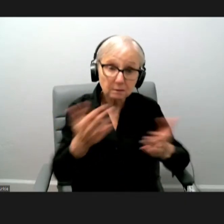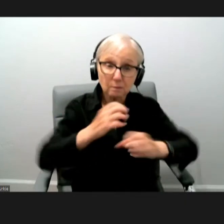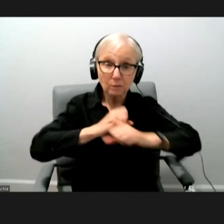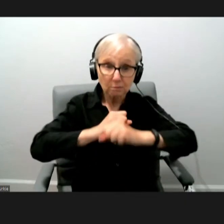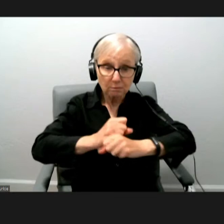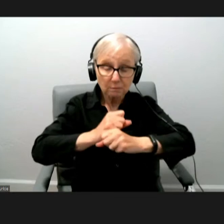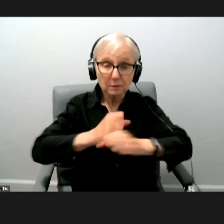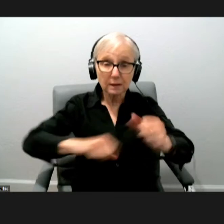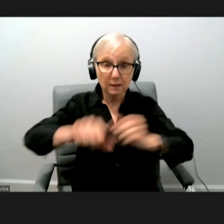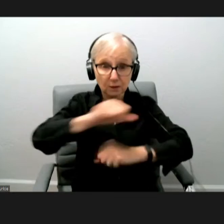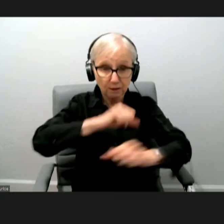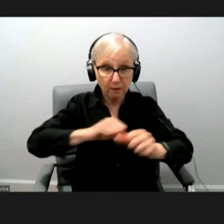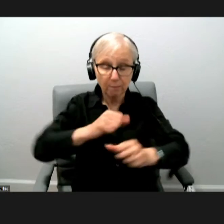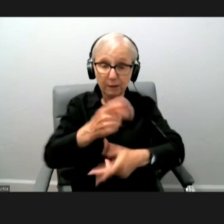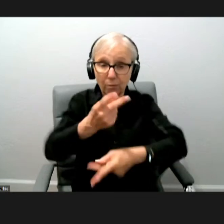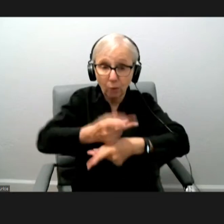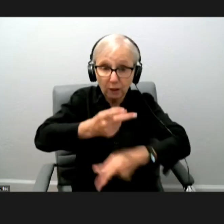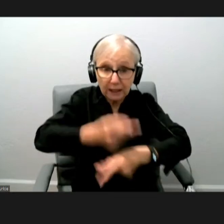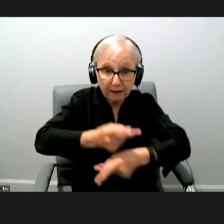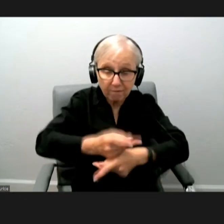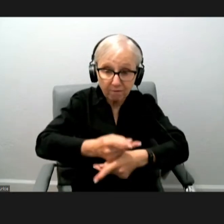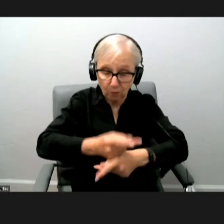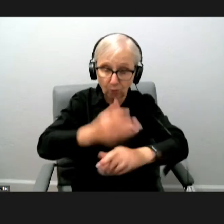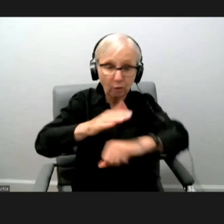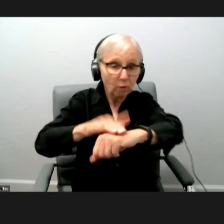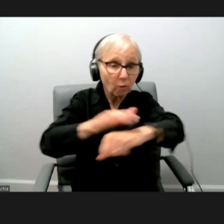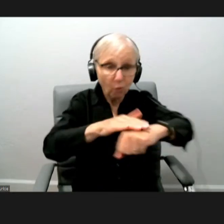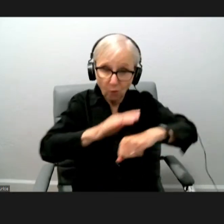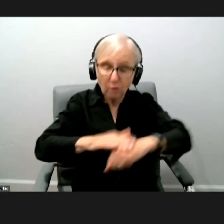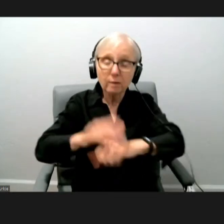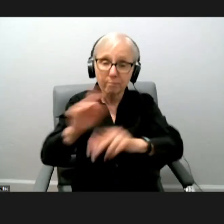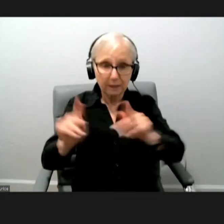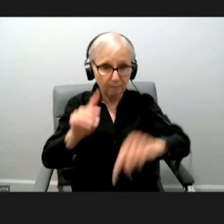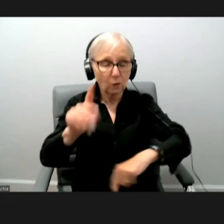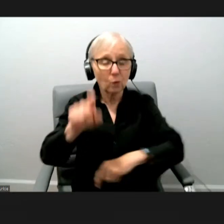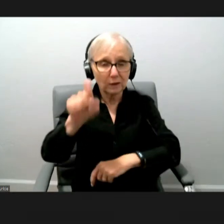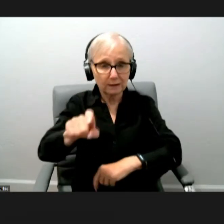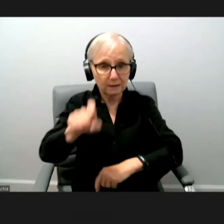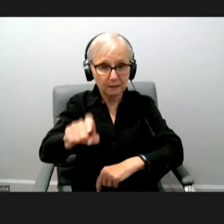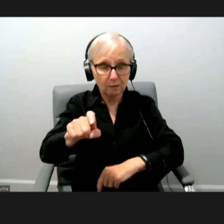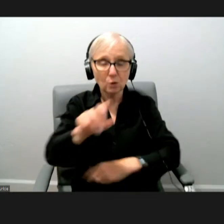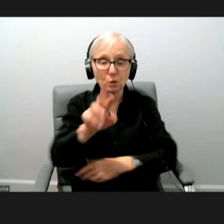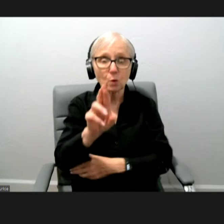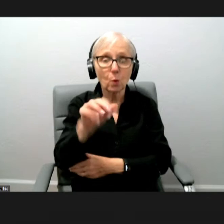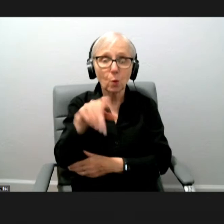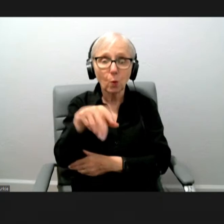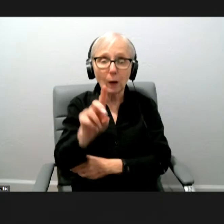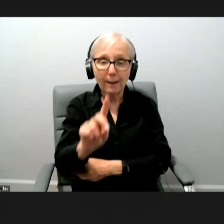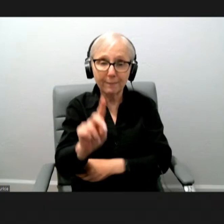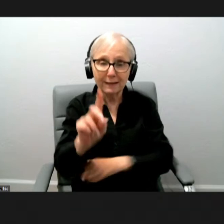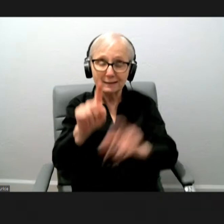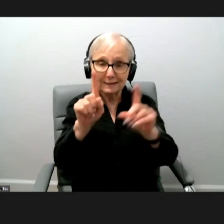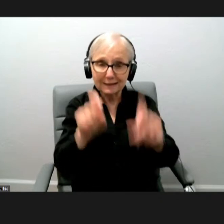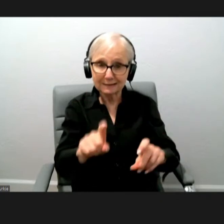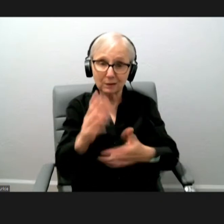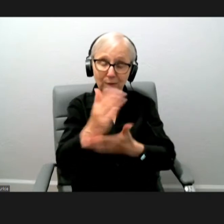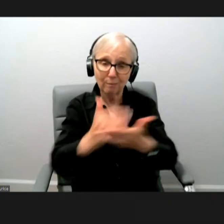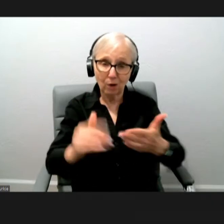little bit more careful. And I do think that rapid at-home tests are going to become part of our